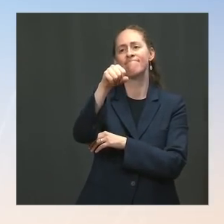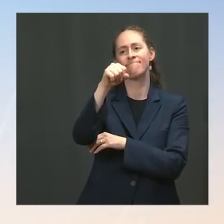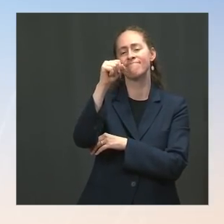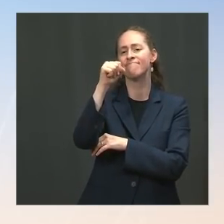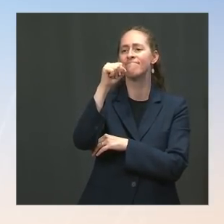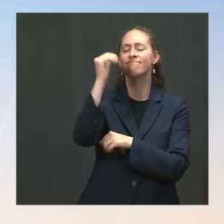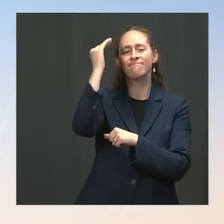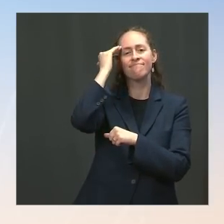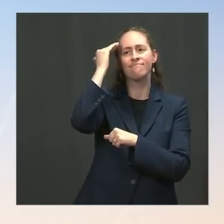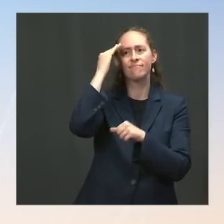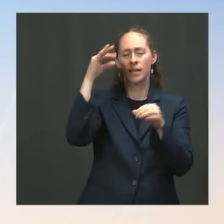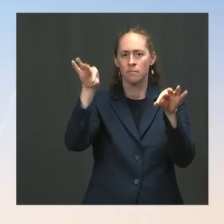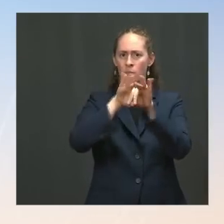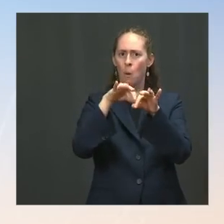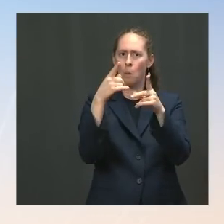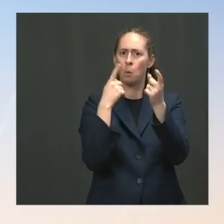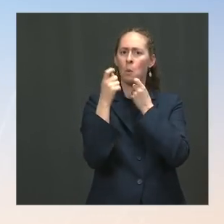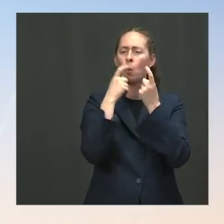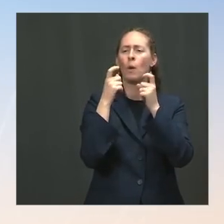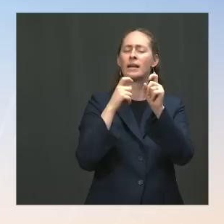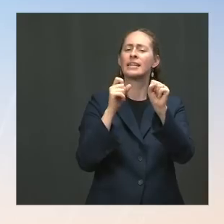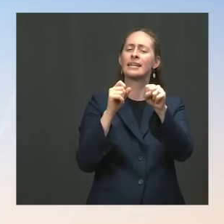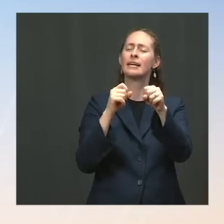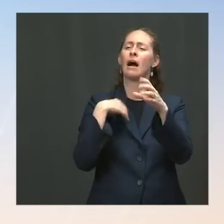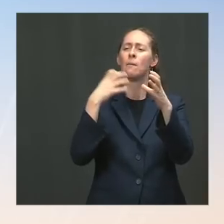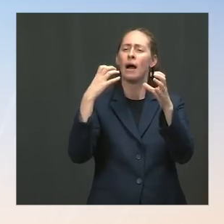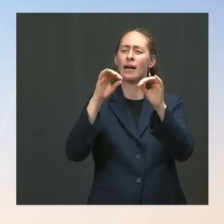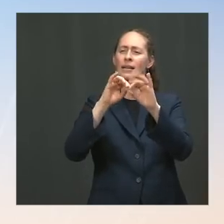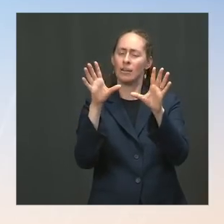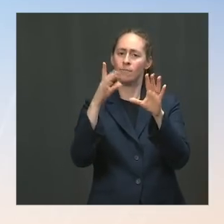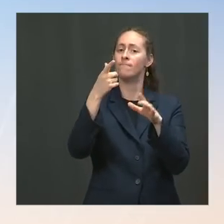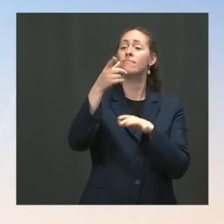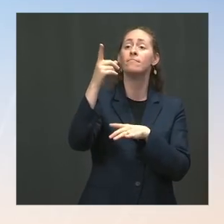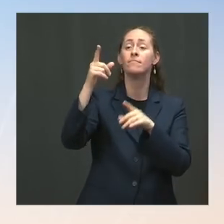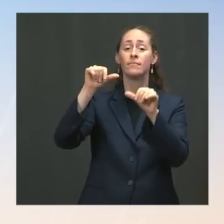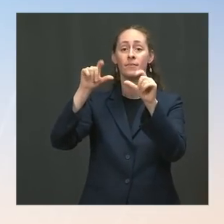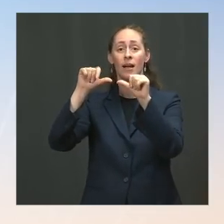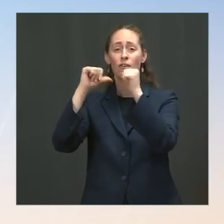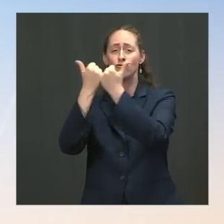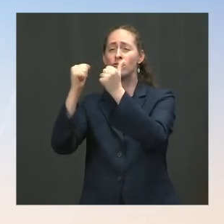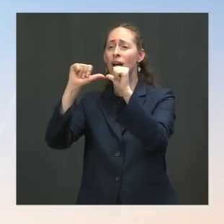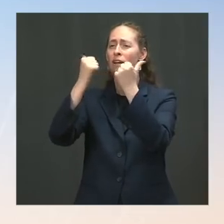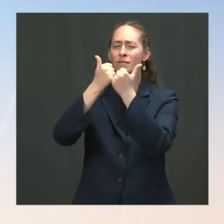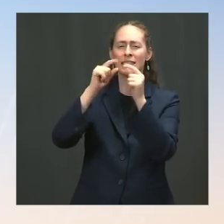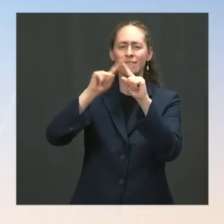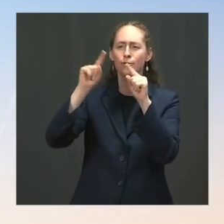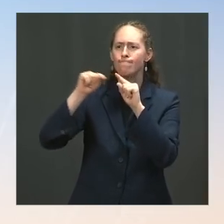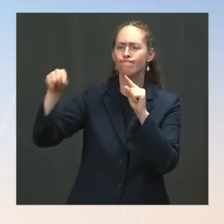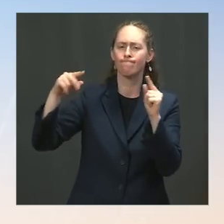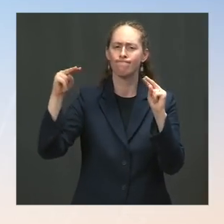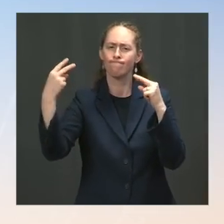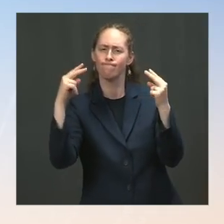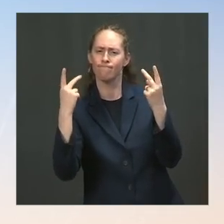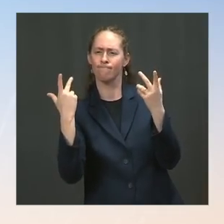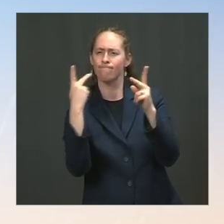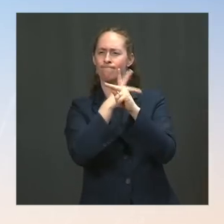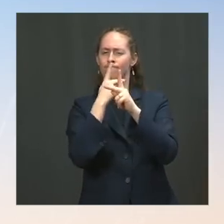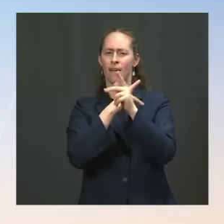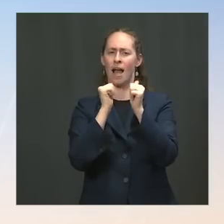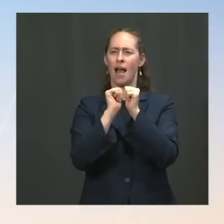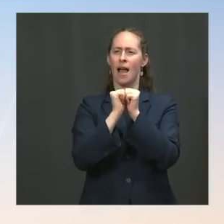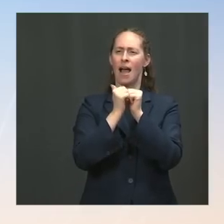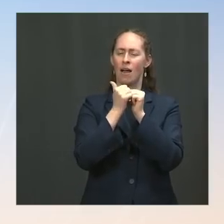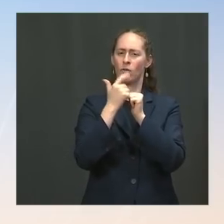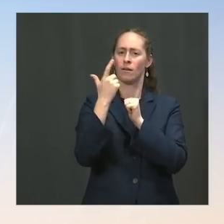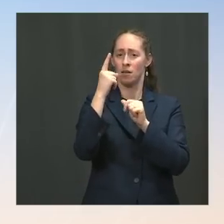the interagency working groups are looking at this is with the objective of taking steps that will return international travel at a moment